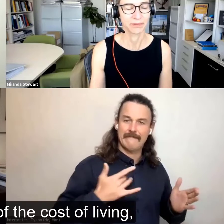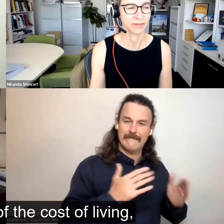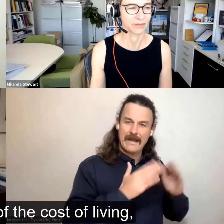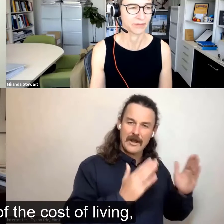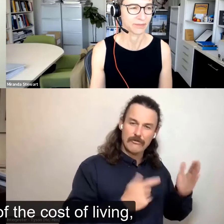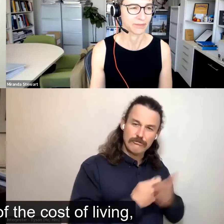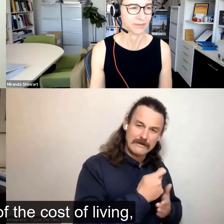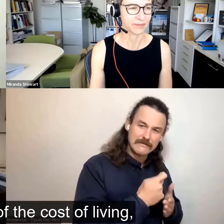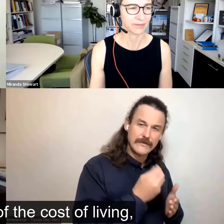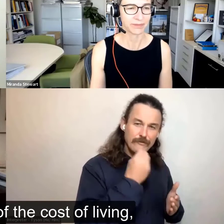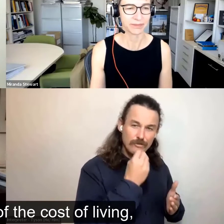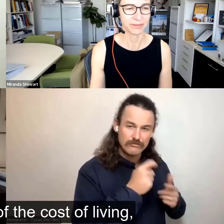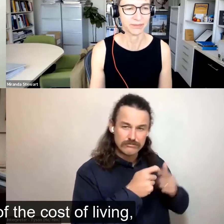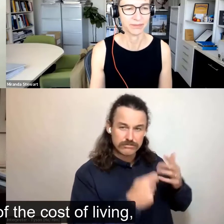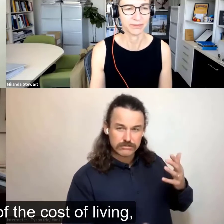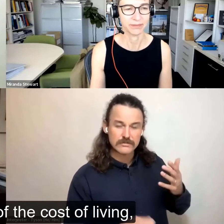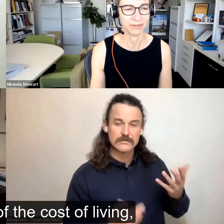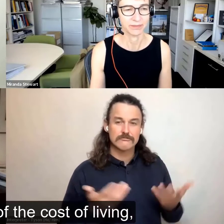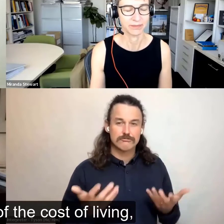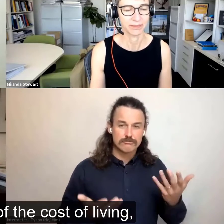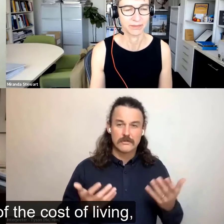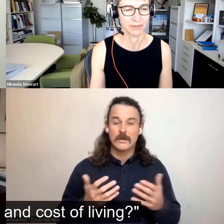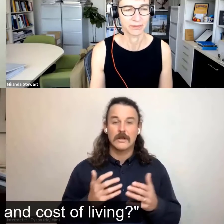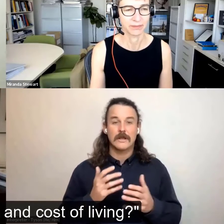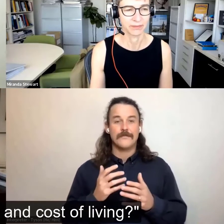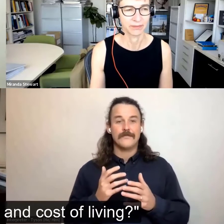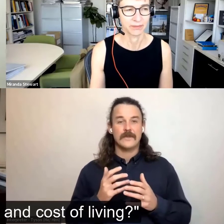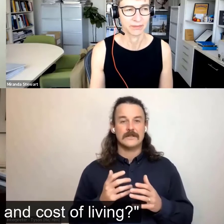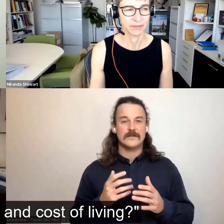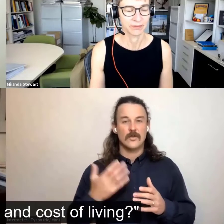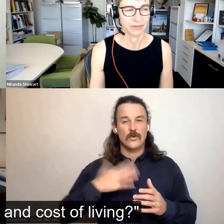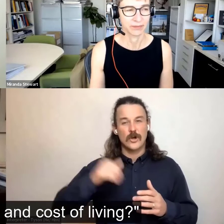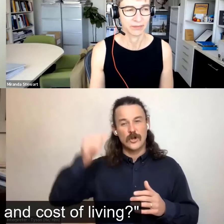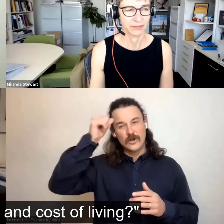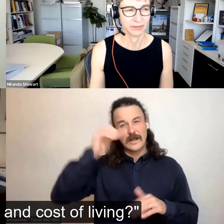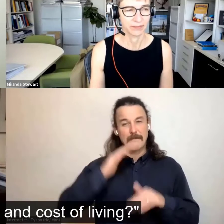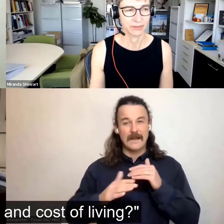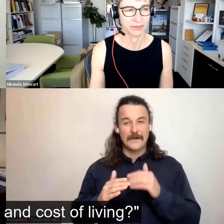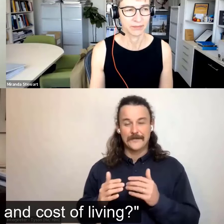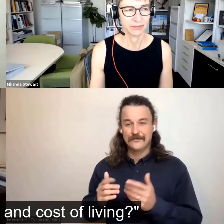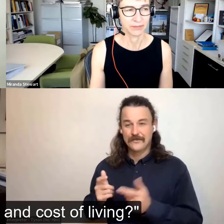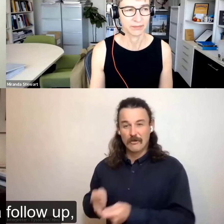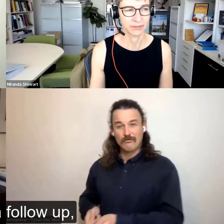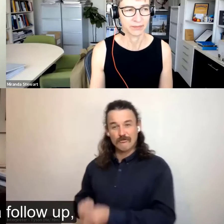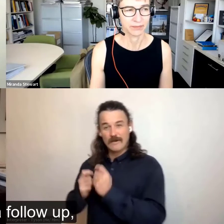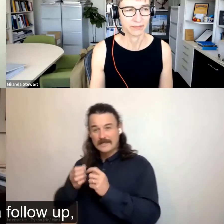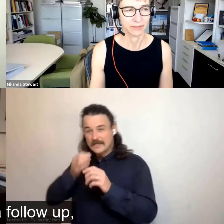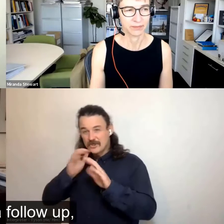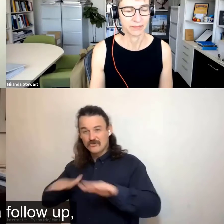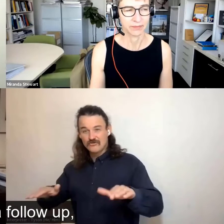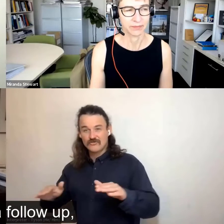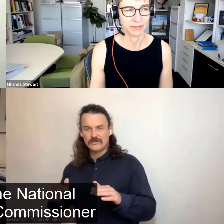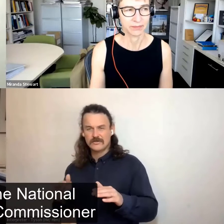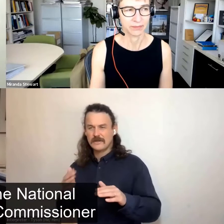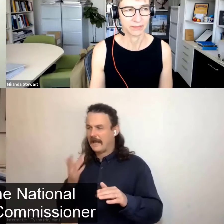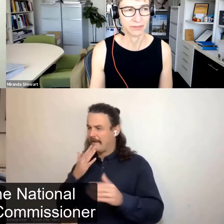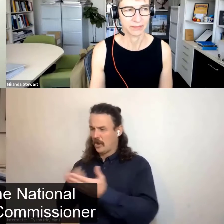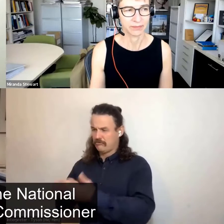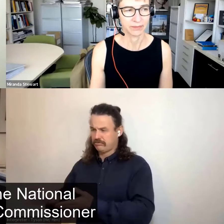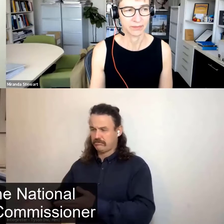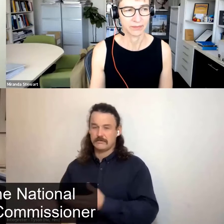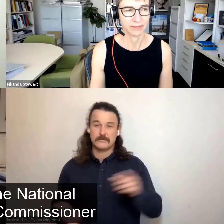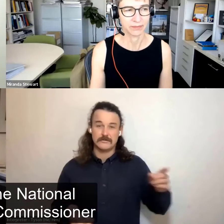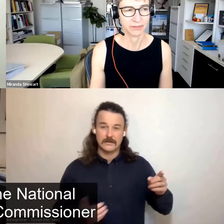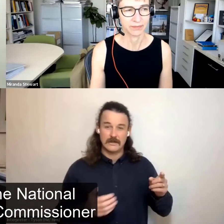of the cost of living, of raising children and cost of living? And as a follow-up, should the